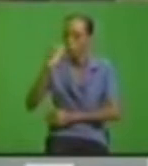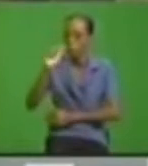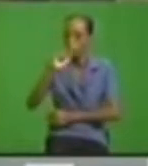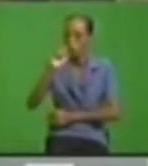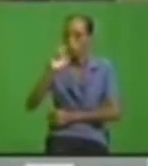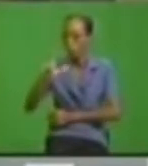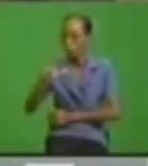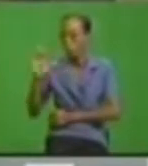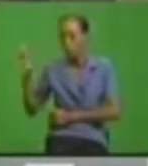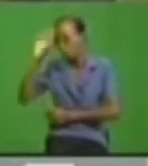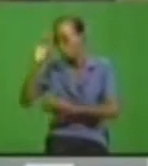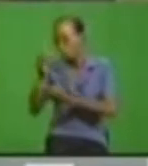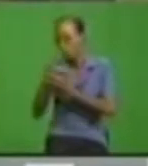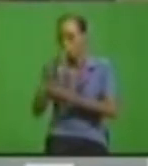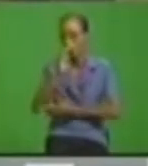Brian,